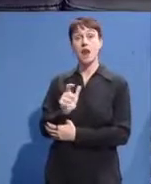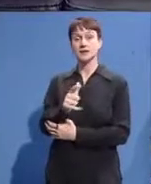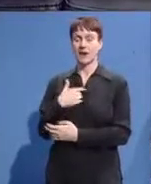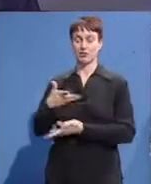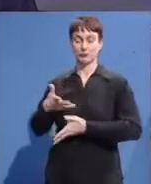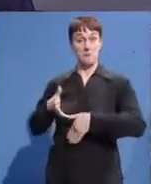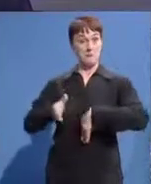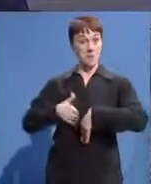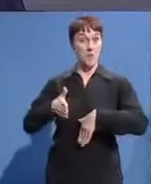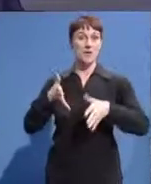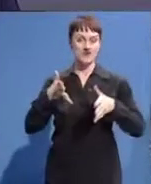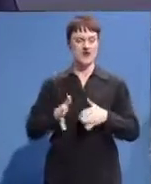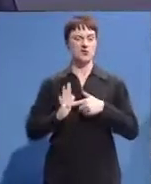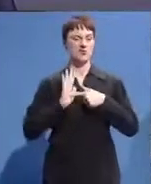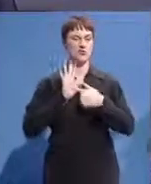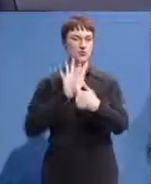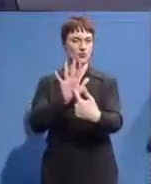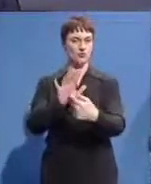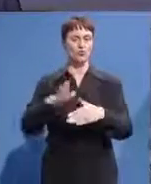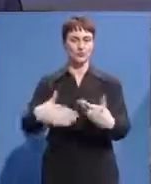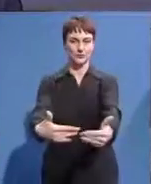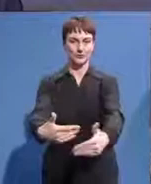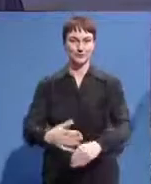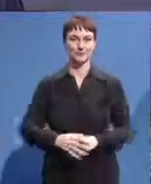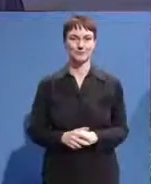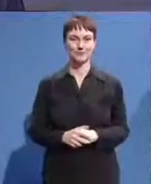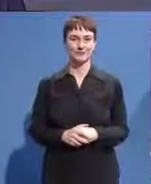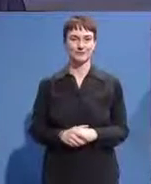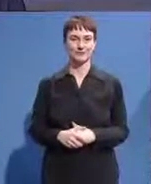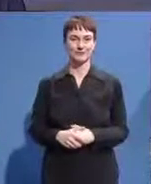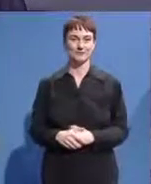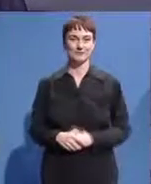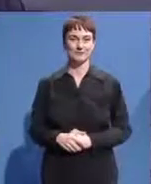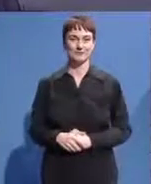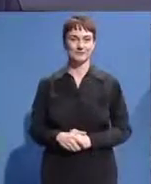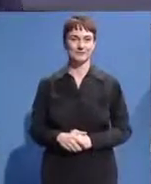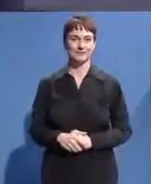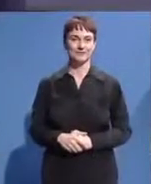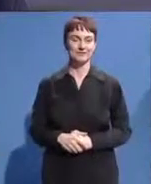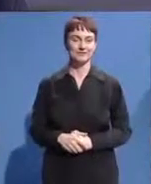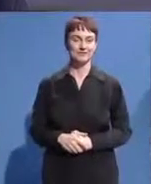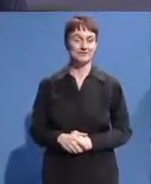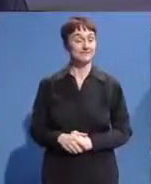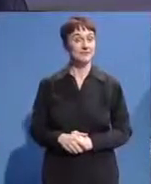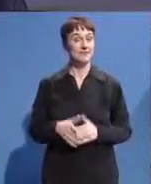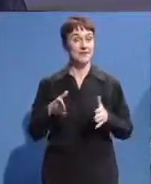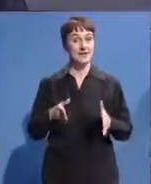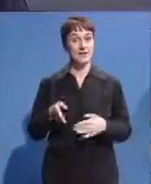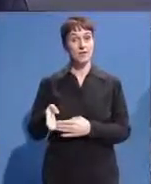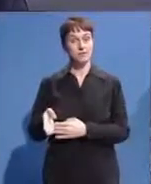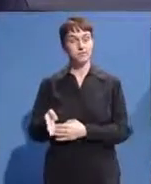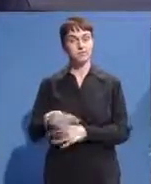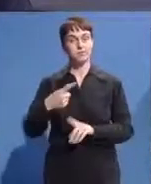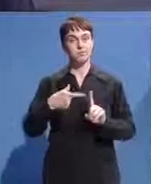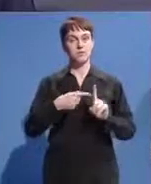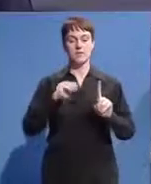we continue in the show. Thank you. Thank you very much. And standing by is Napo